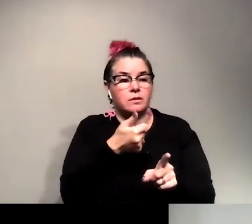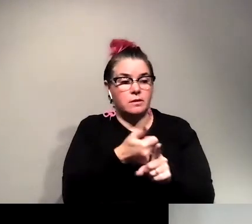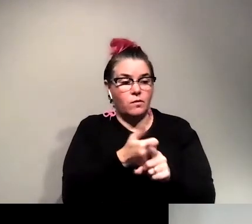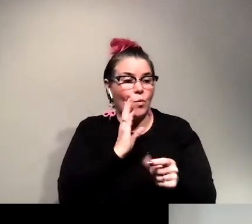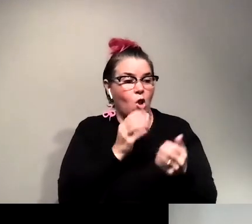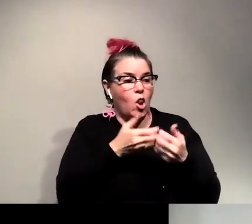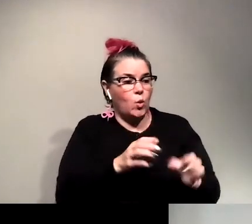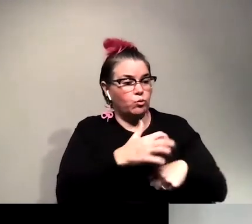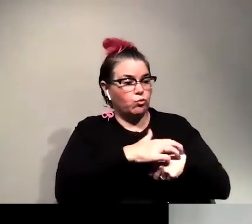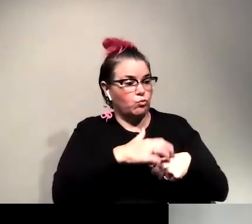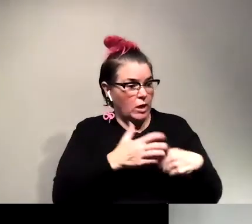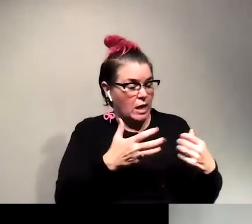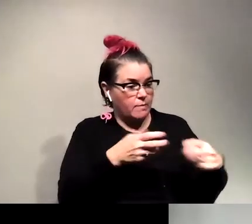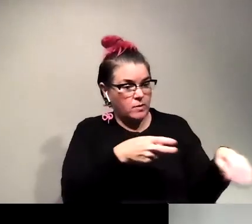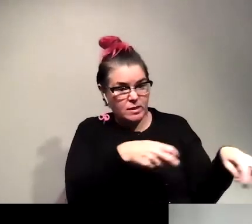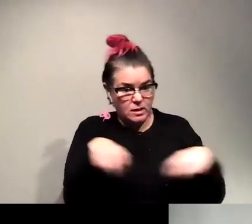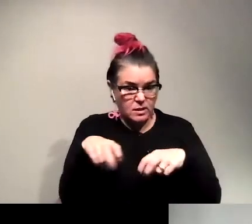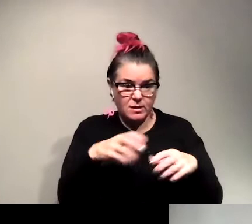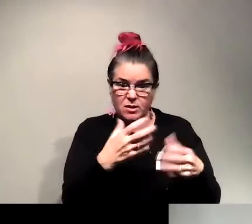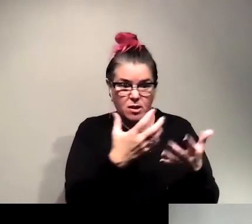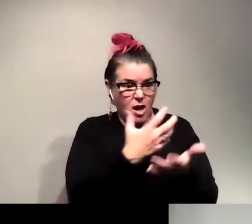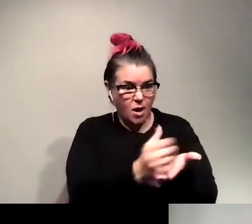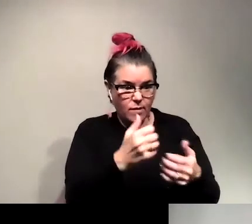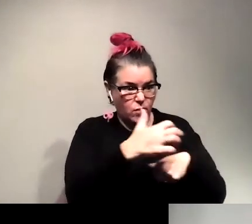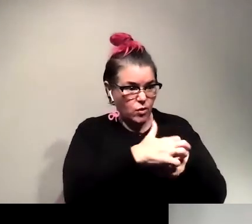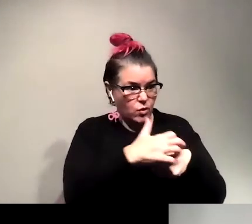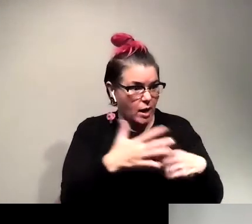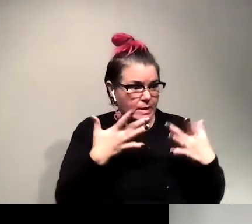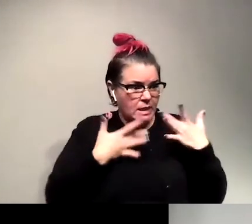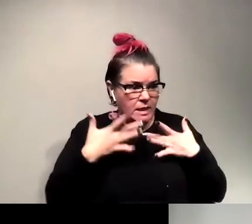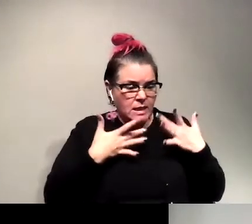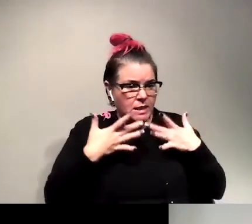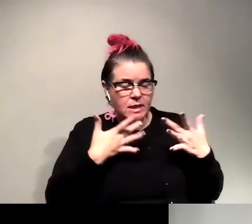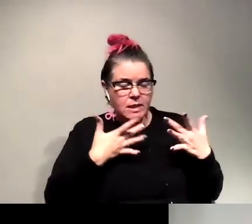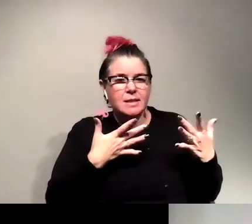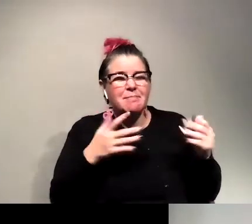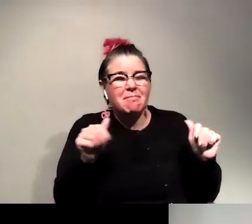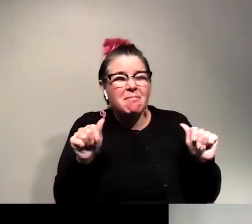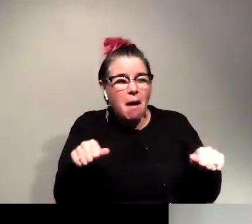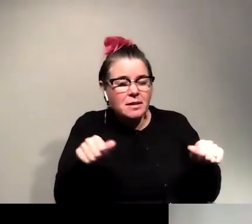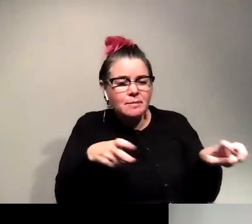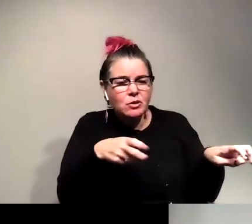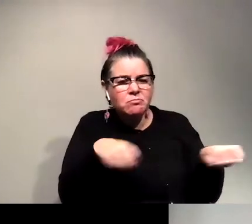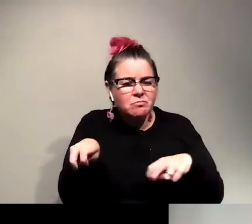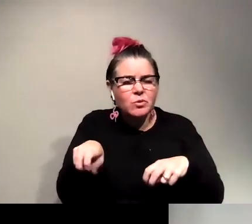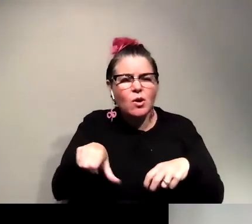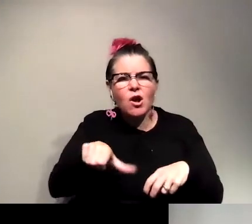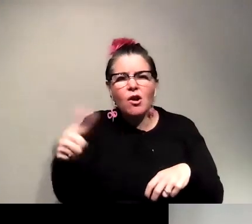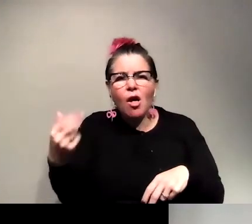Right. Like if it would, there were just no more grapes and we were like down to the wire, possible.